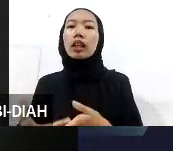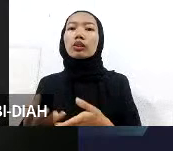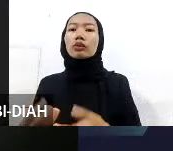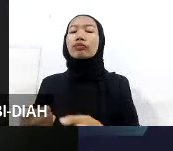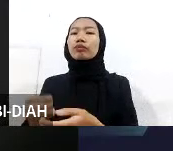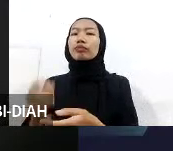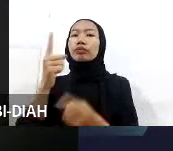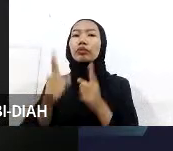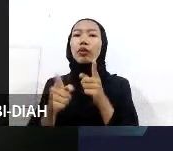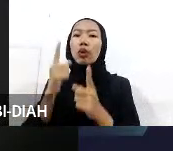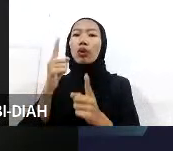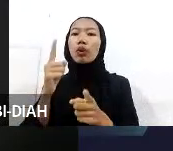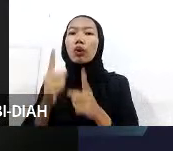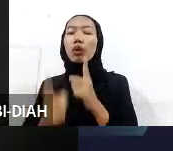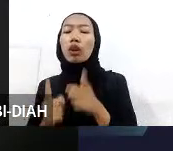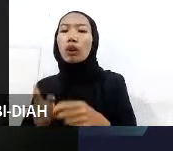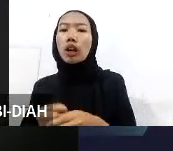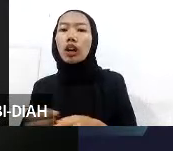coffee.